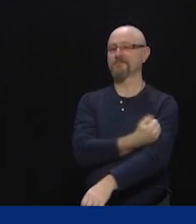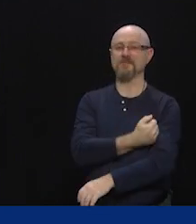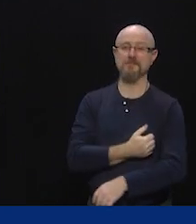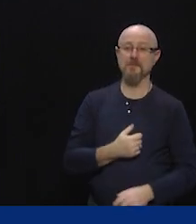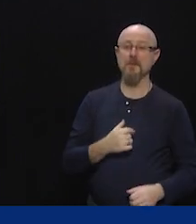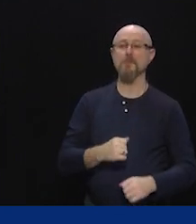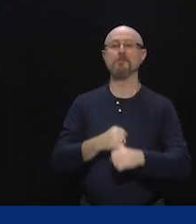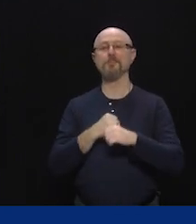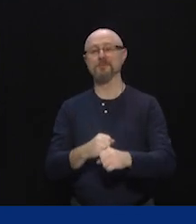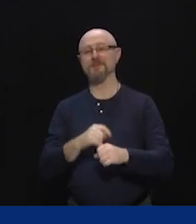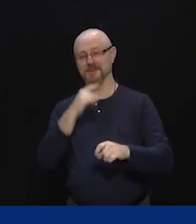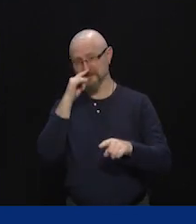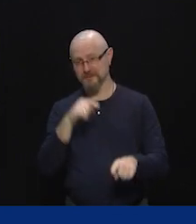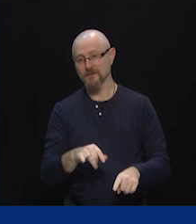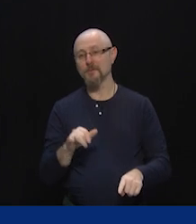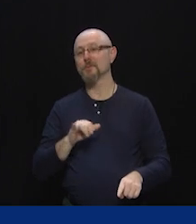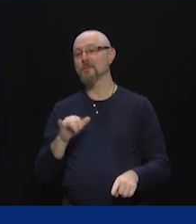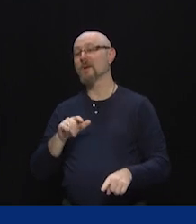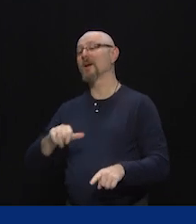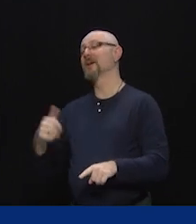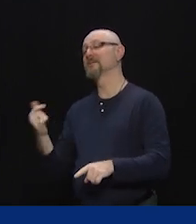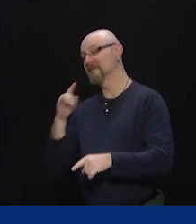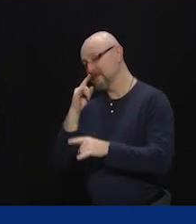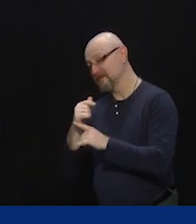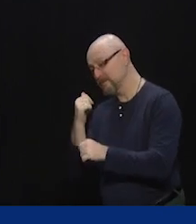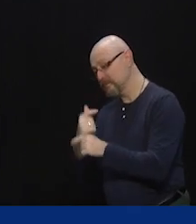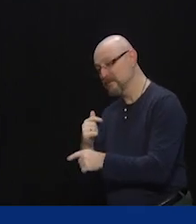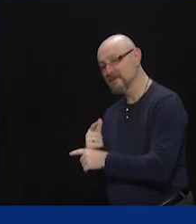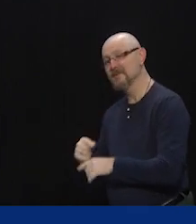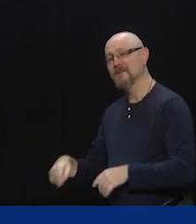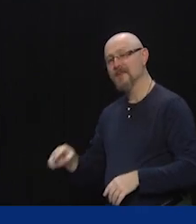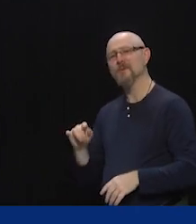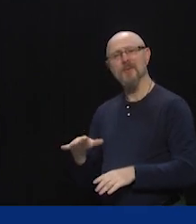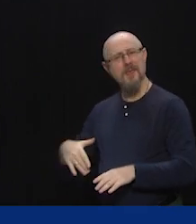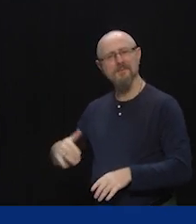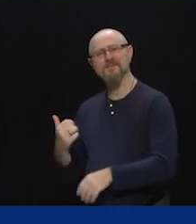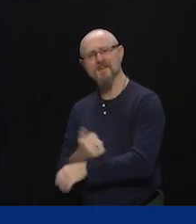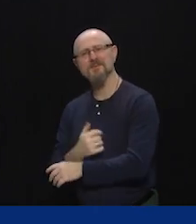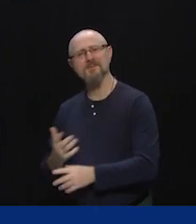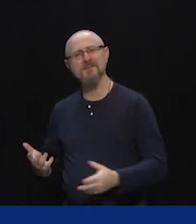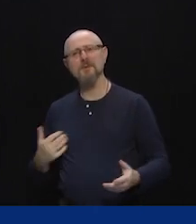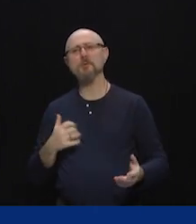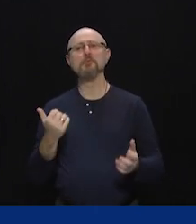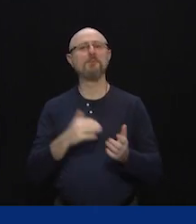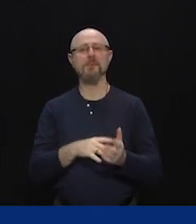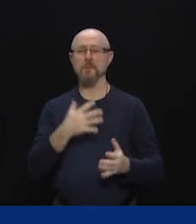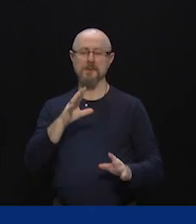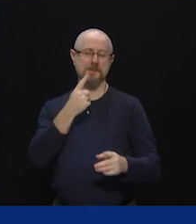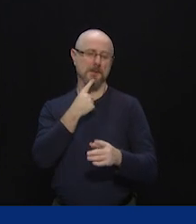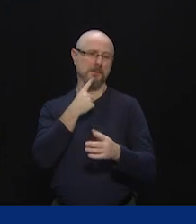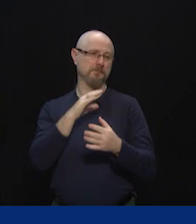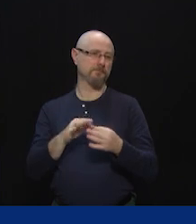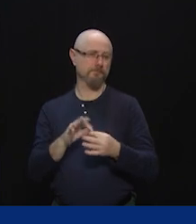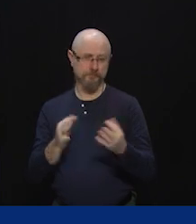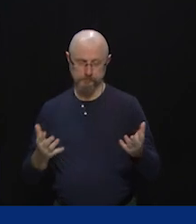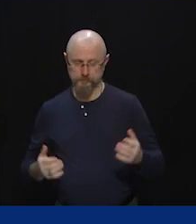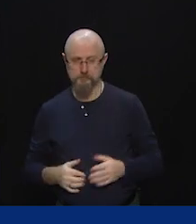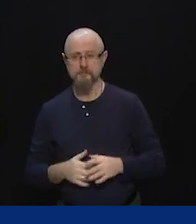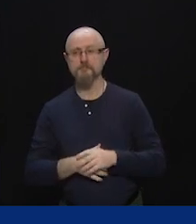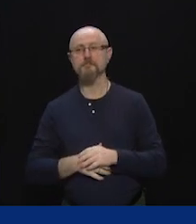child and the unvaccinated child and their family. I think I'm just repeating what you've said already, Governor,